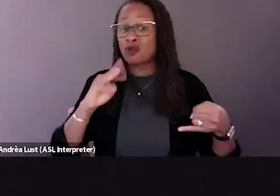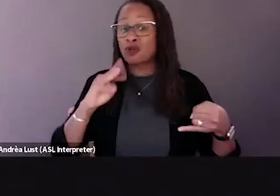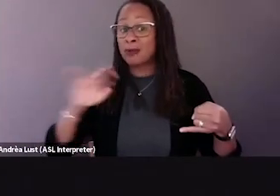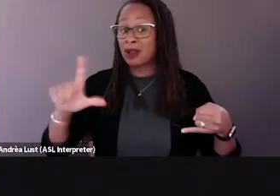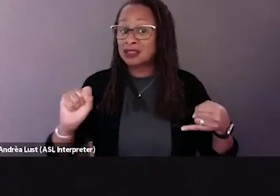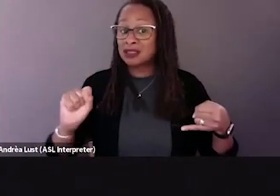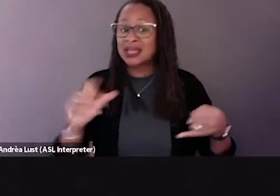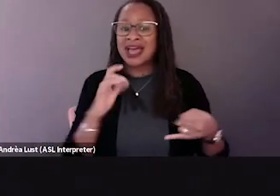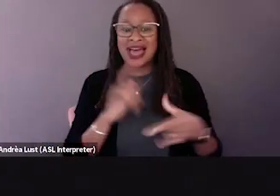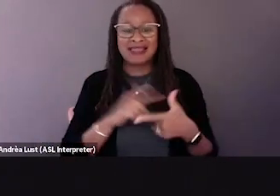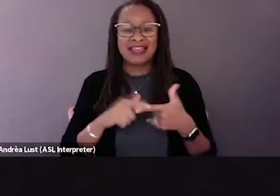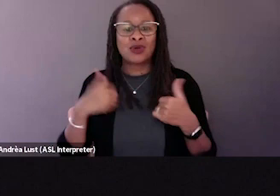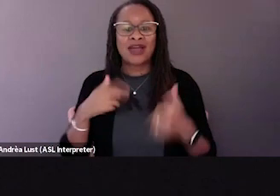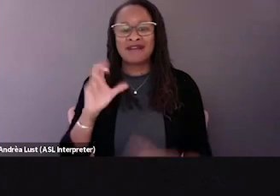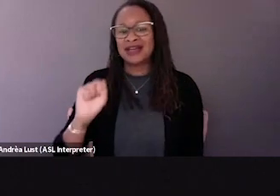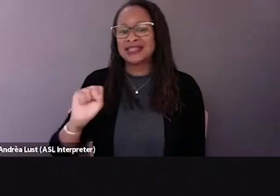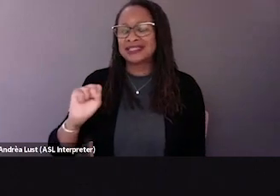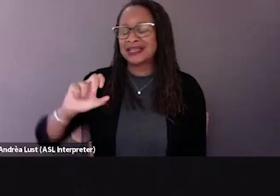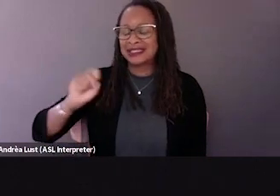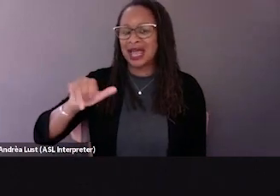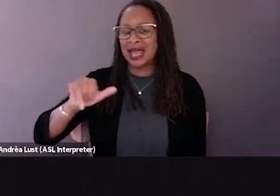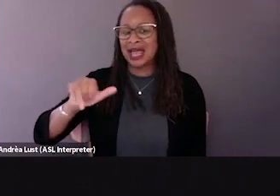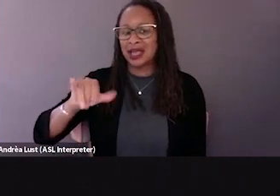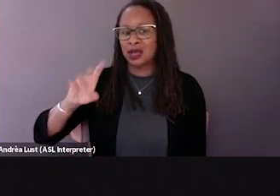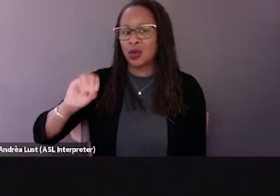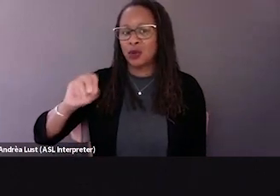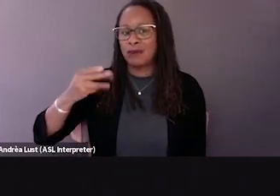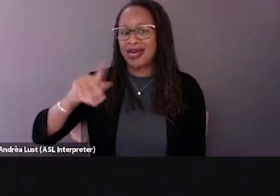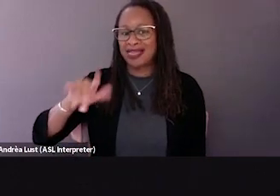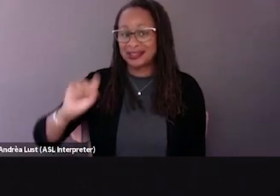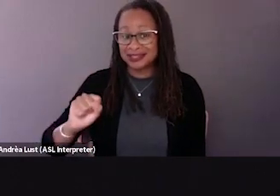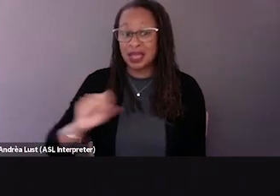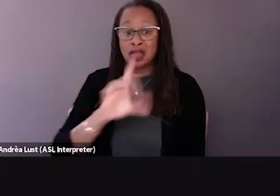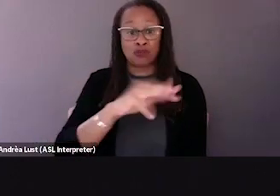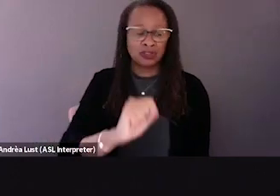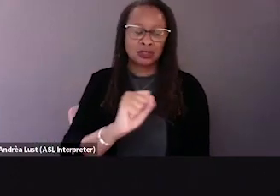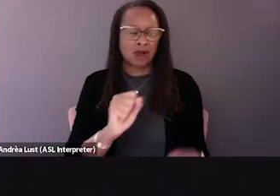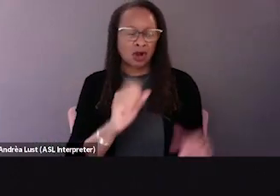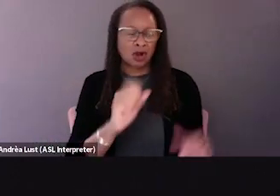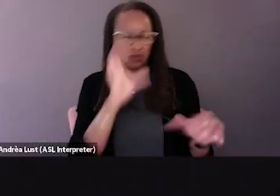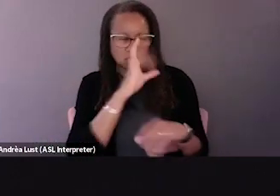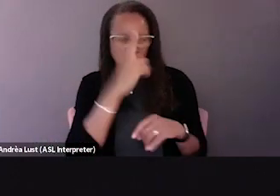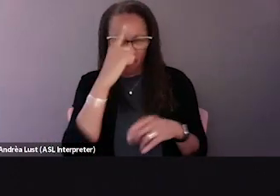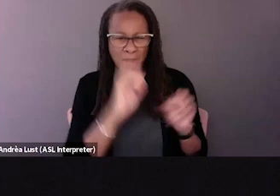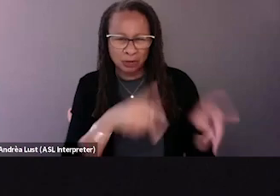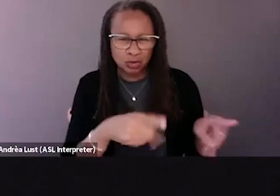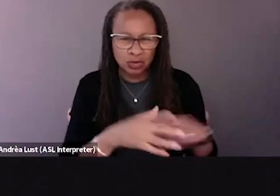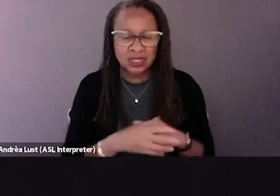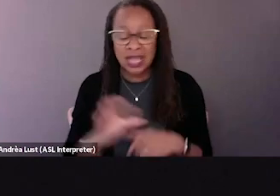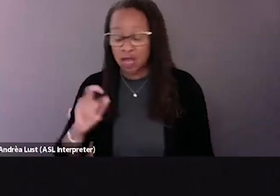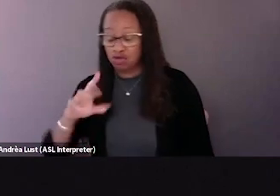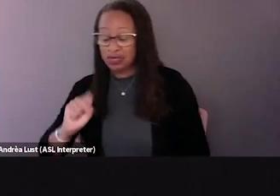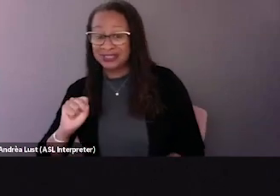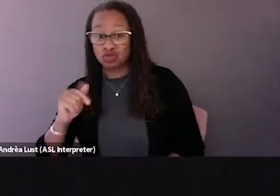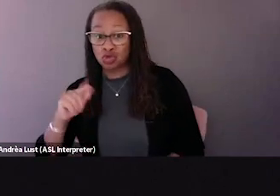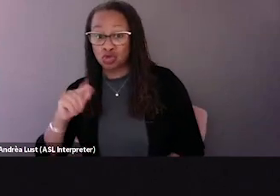are psychopaths who are also criminals. Most criminals are opportunists. Chris George is an opportunist, but he made it very clear, and you